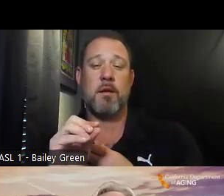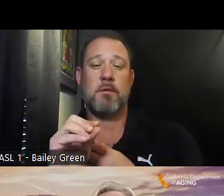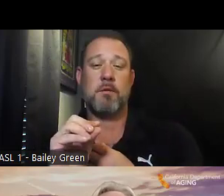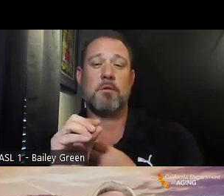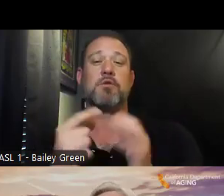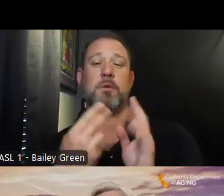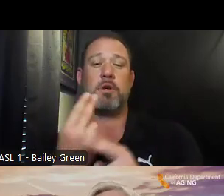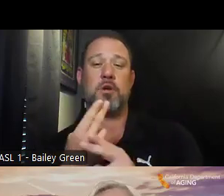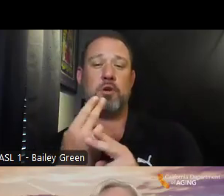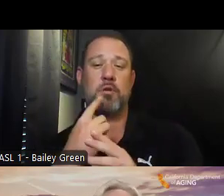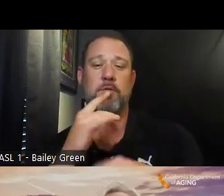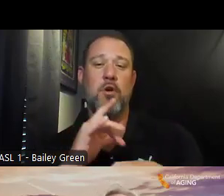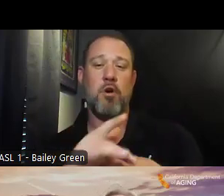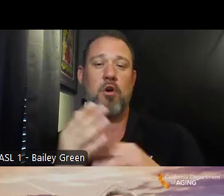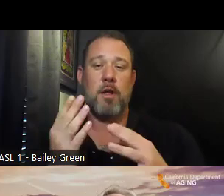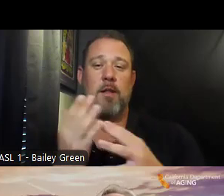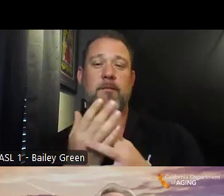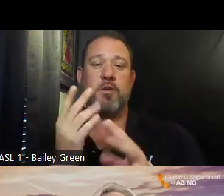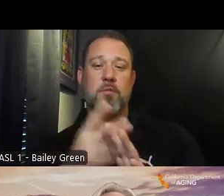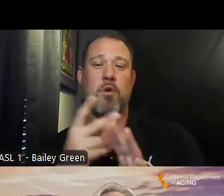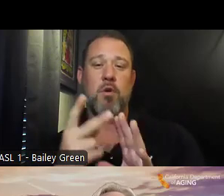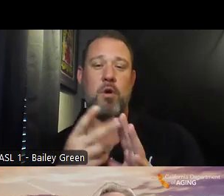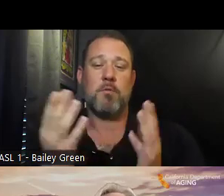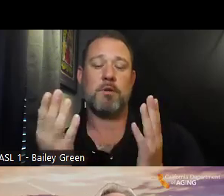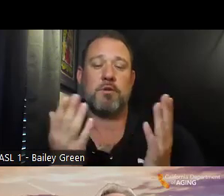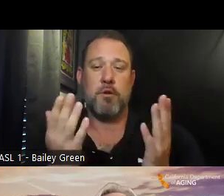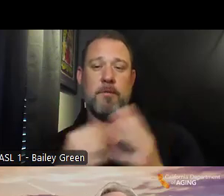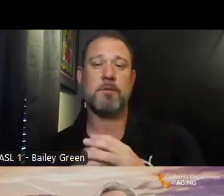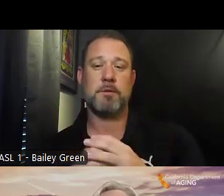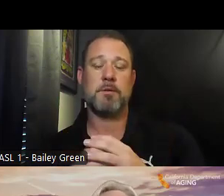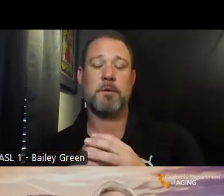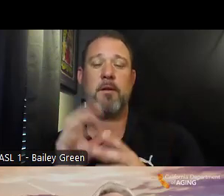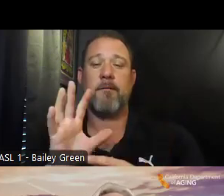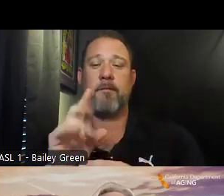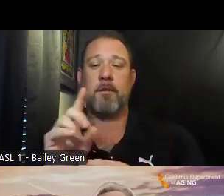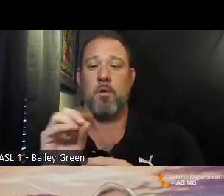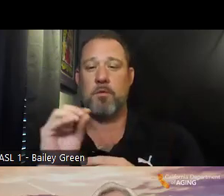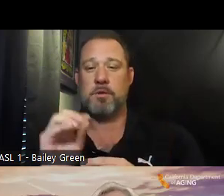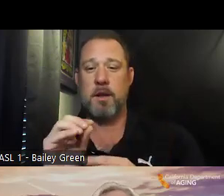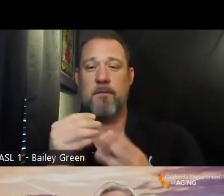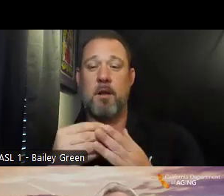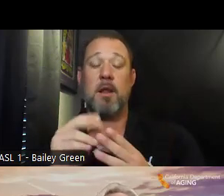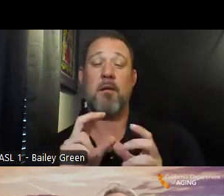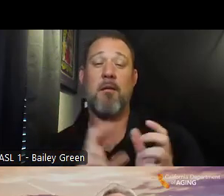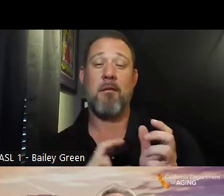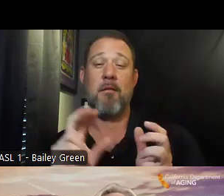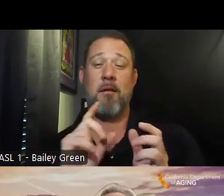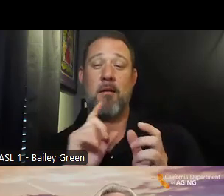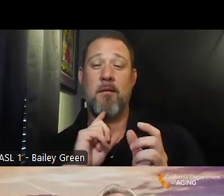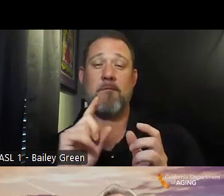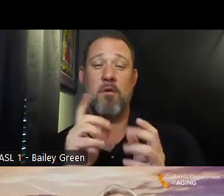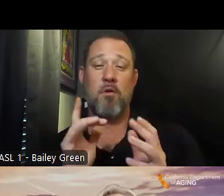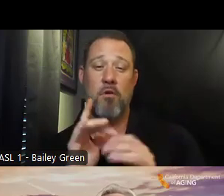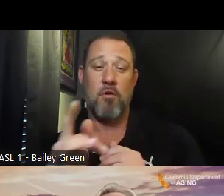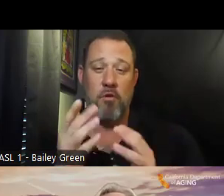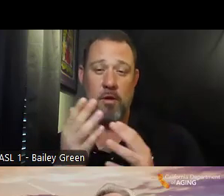be used for early intervention programs and services, and at least 51% of funding allocated for early intervention programs